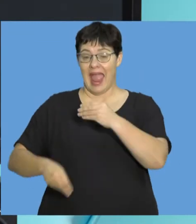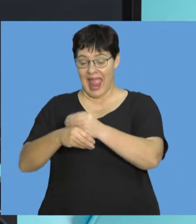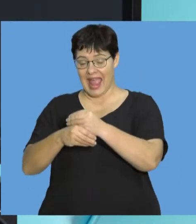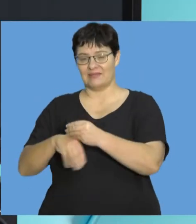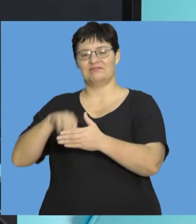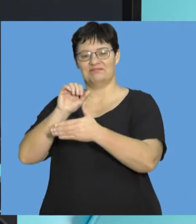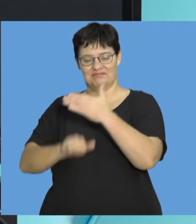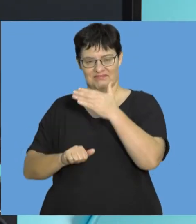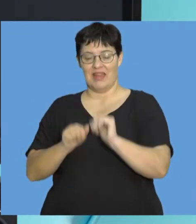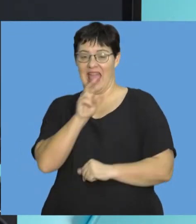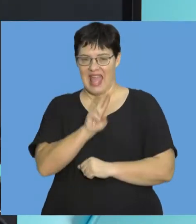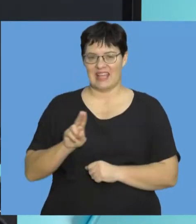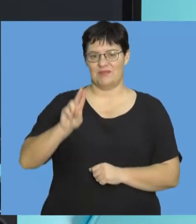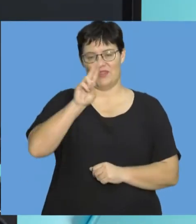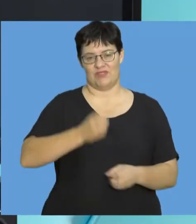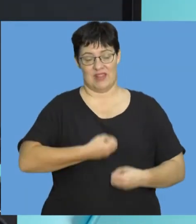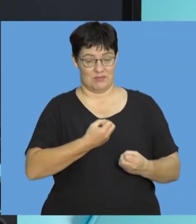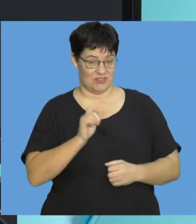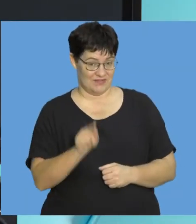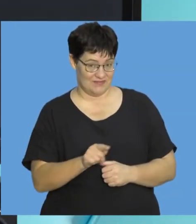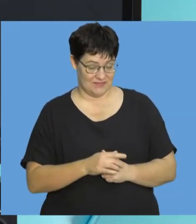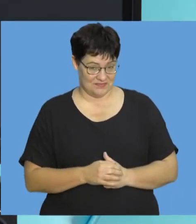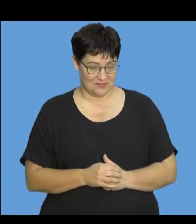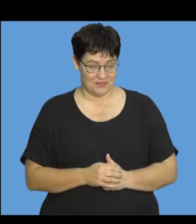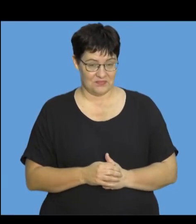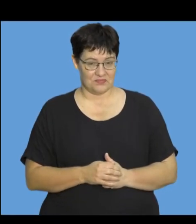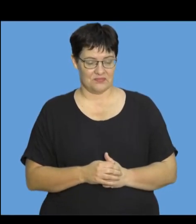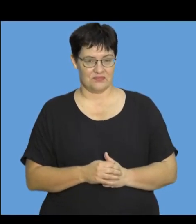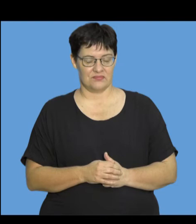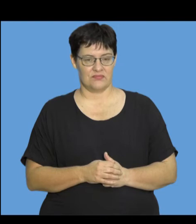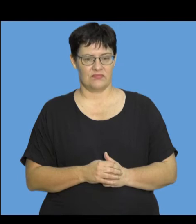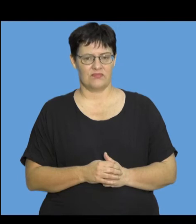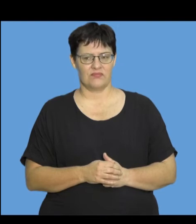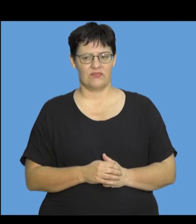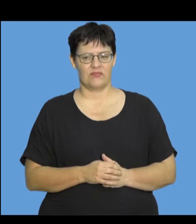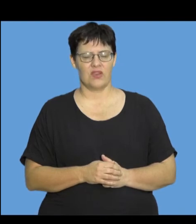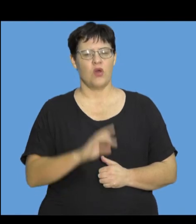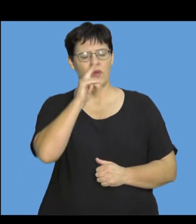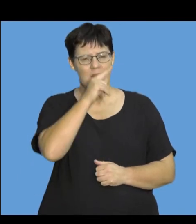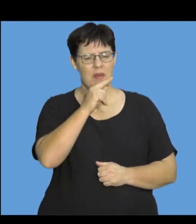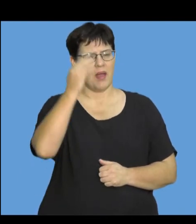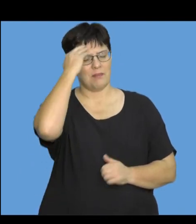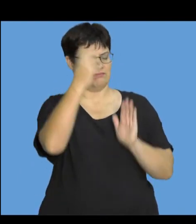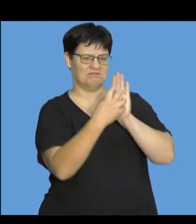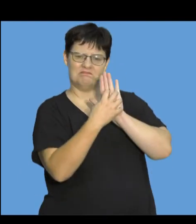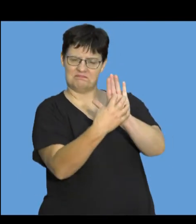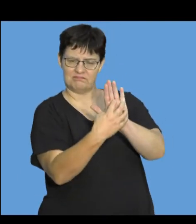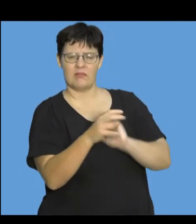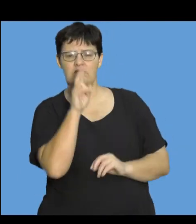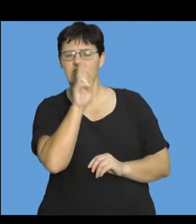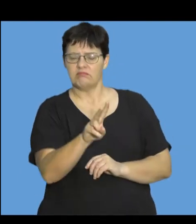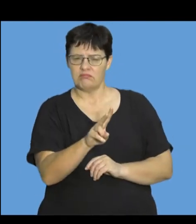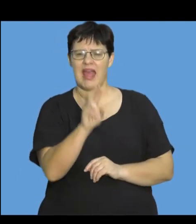of exponential expressions. So remember our mind map, we've been looking at the concept